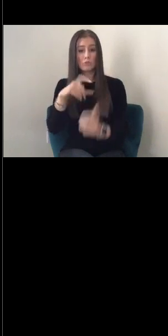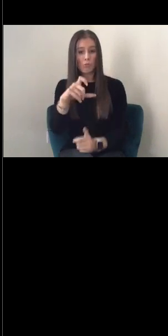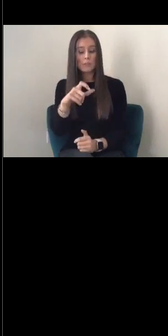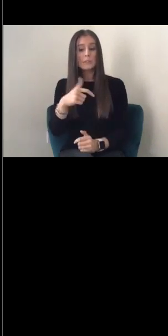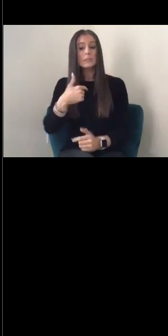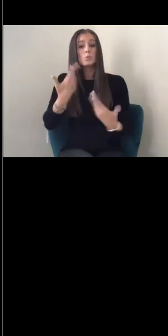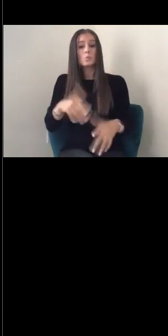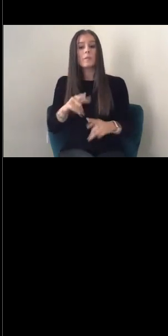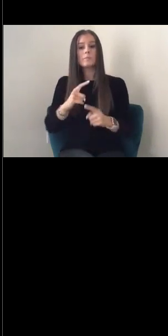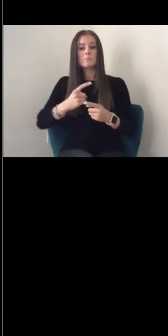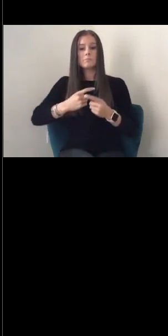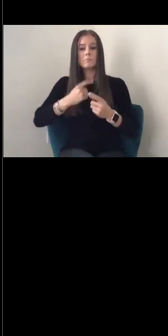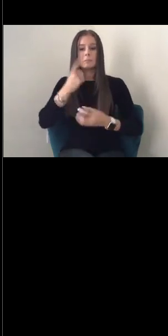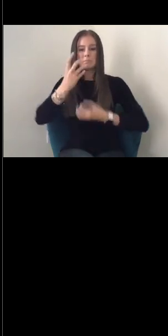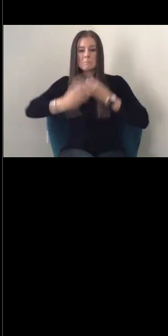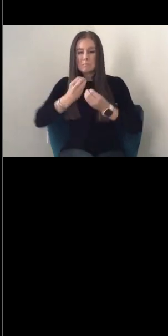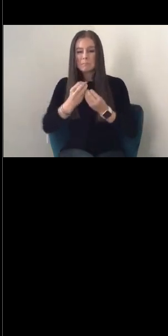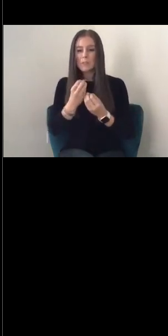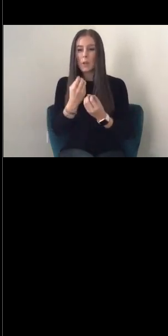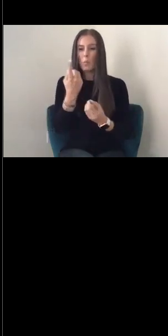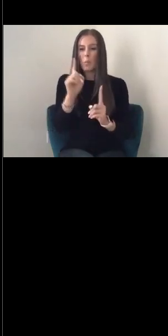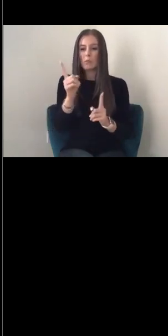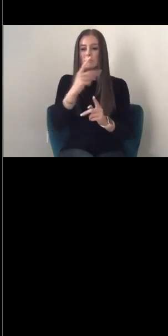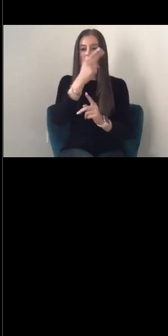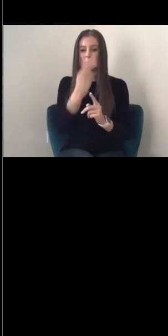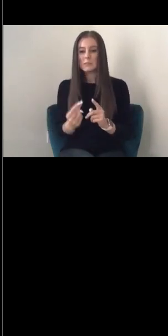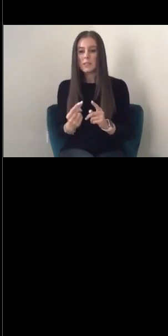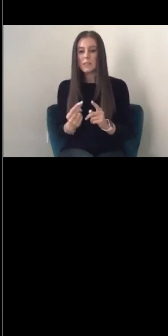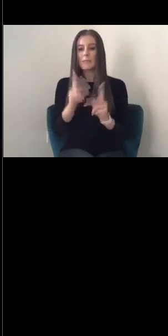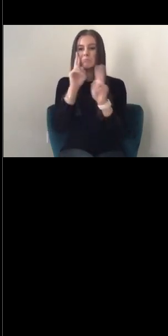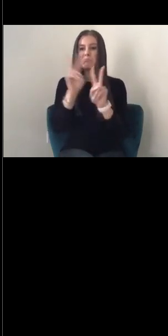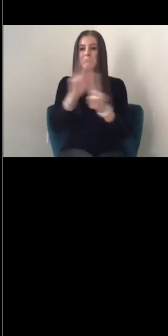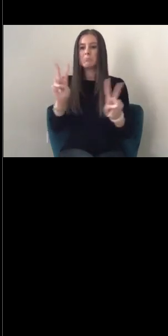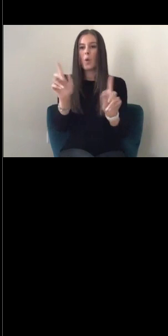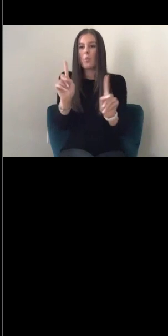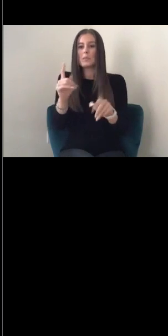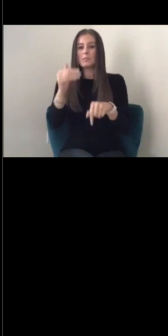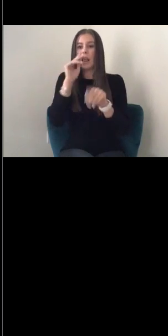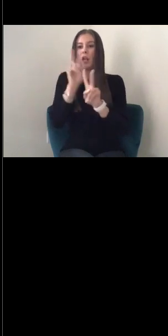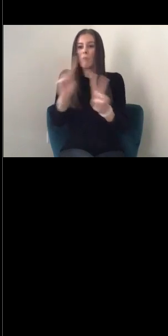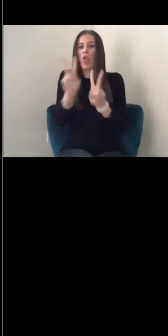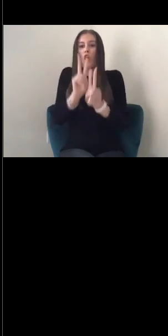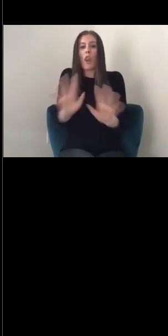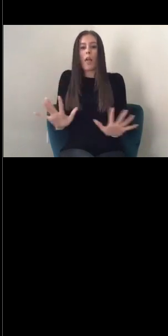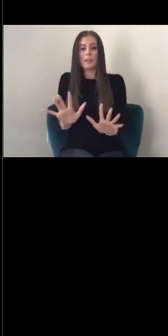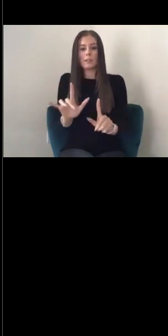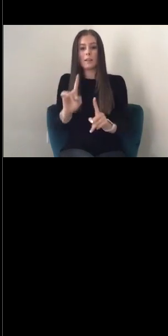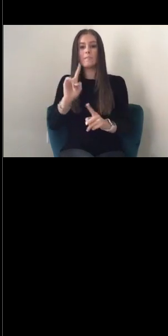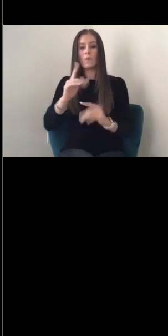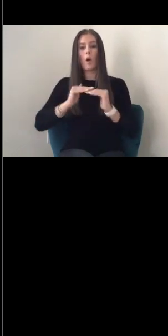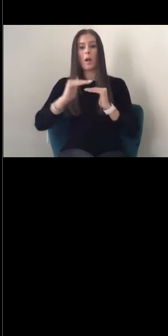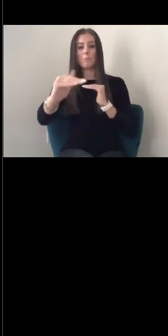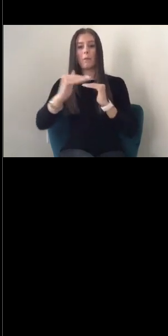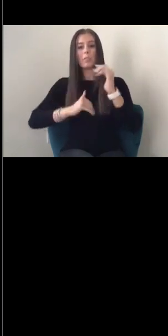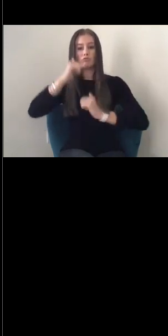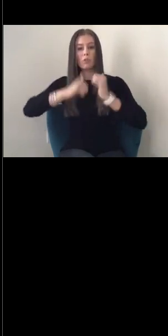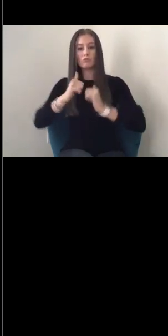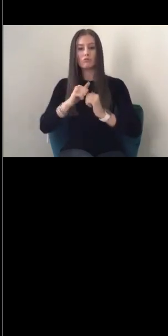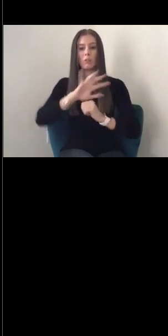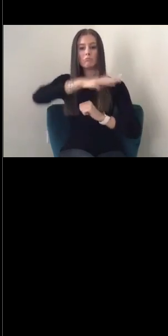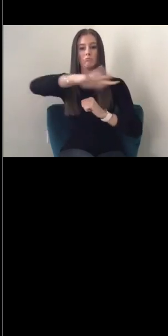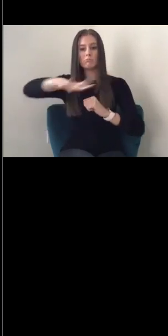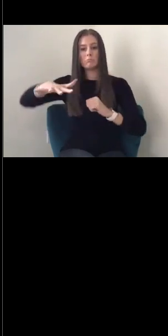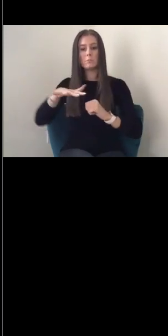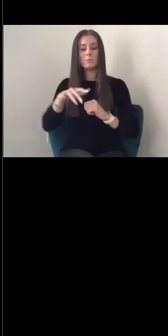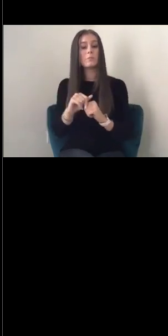more detailed landscaping proposals to mitigate visual impacts of the project's above ground infrastructure.